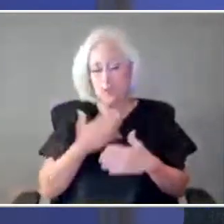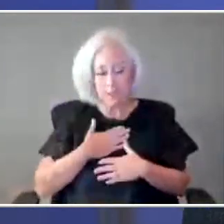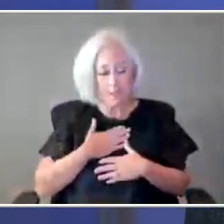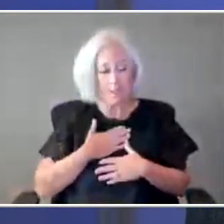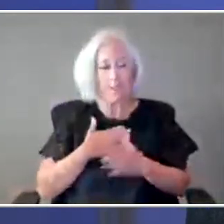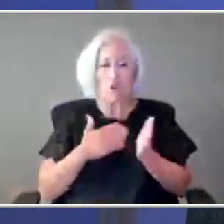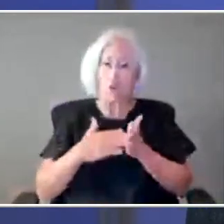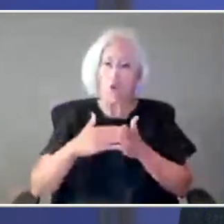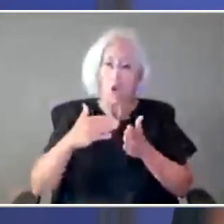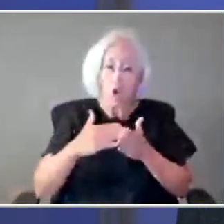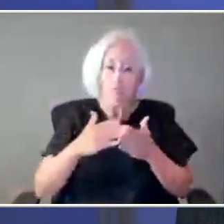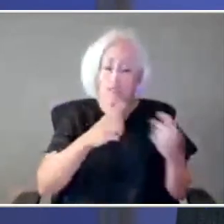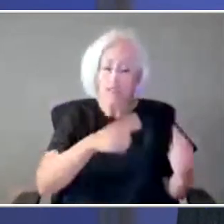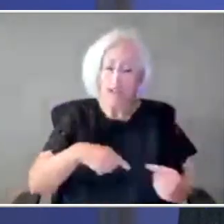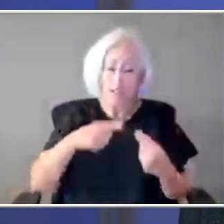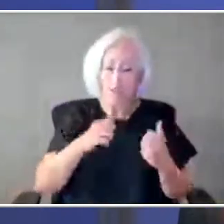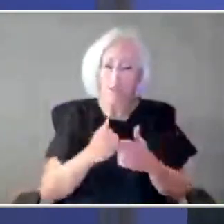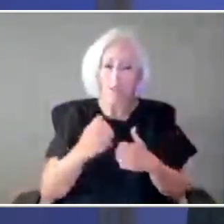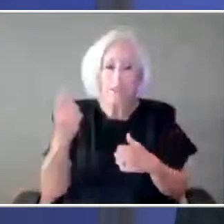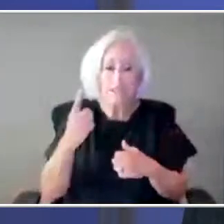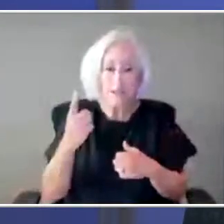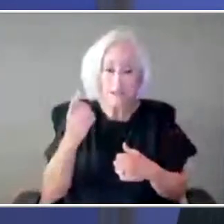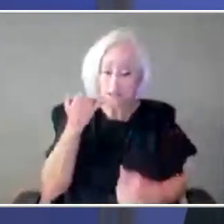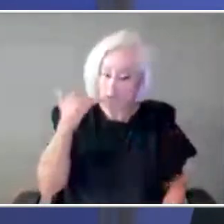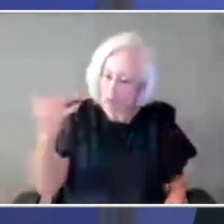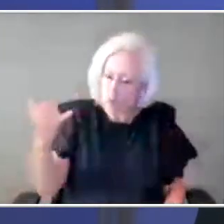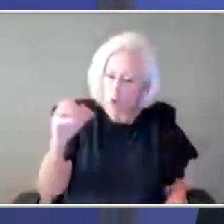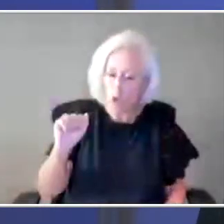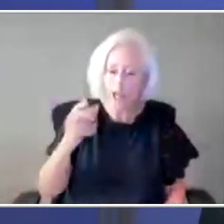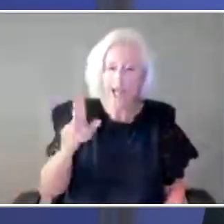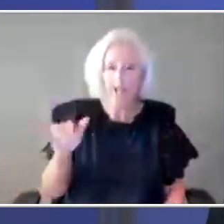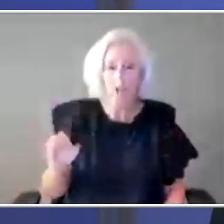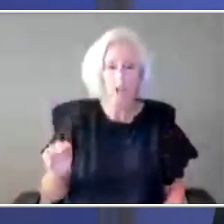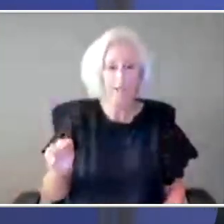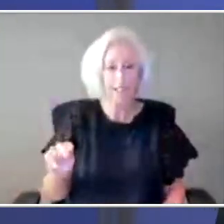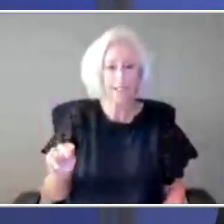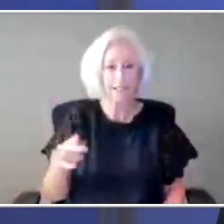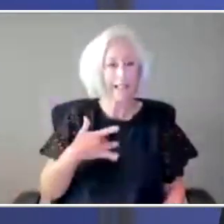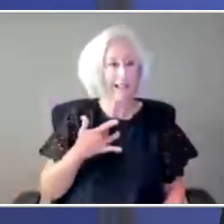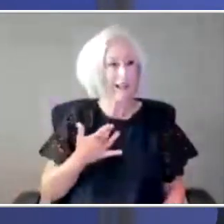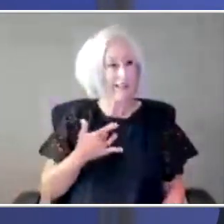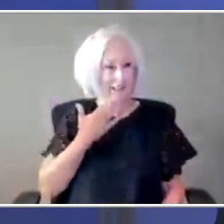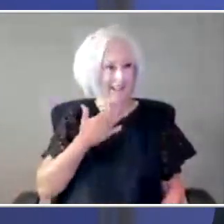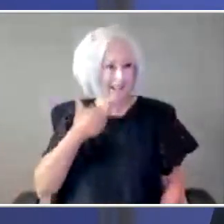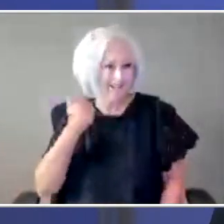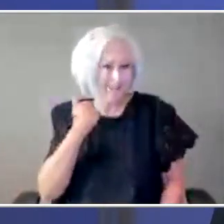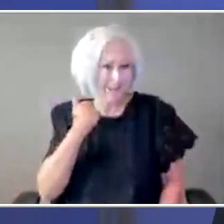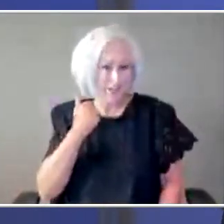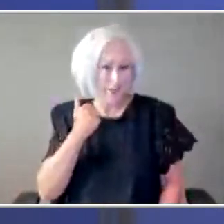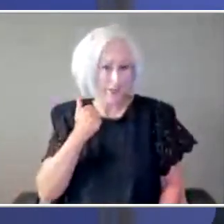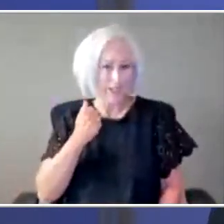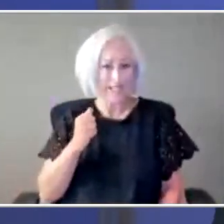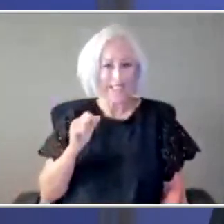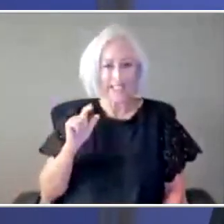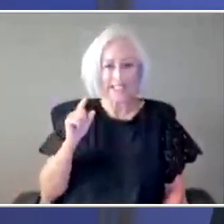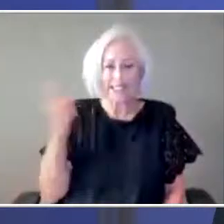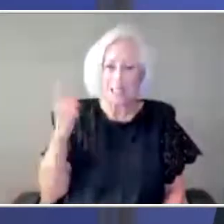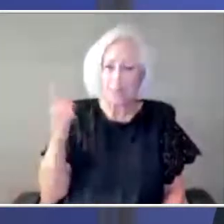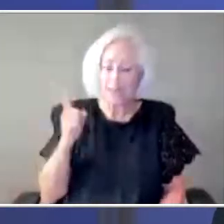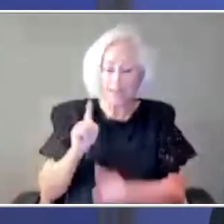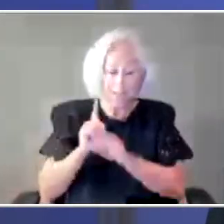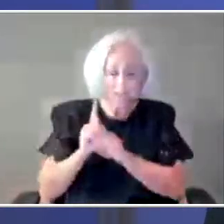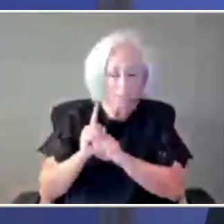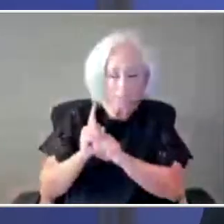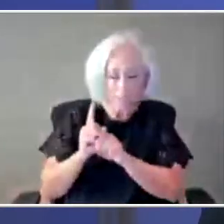I struggled with something, and I would just call Ashlyn, and all of a sudden, I'm feeling pretty good about everything, right? It's just that mentor that just kind of says, it's okay.